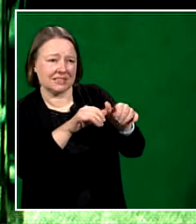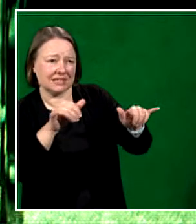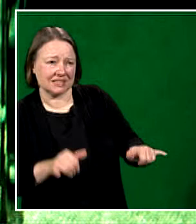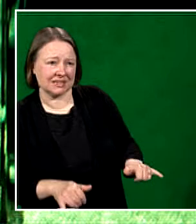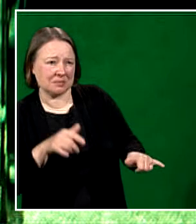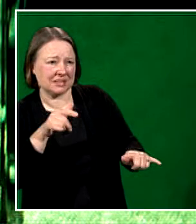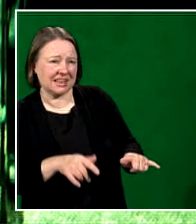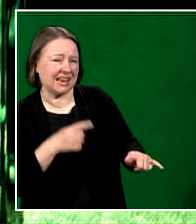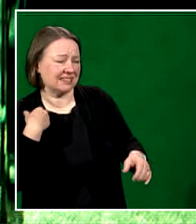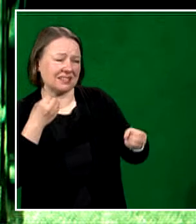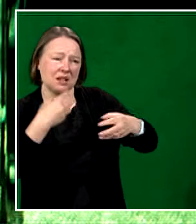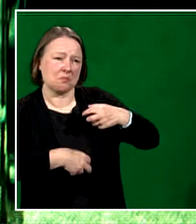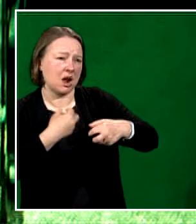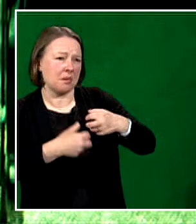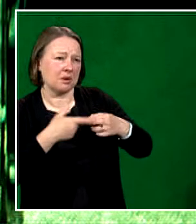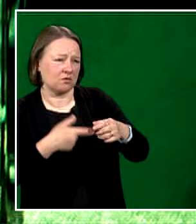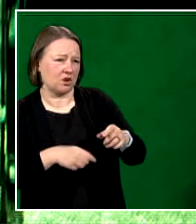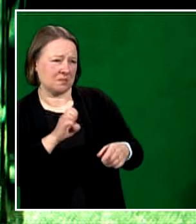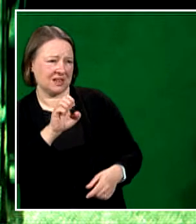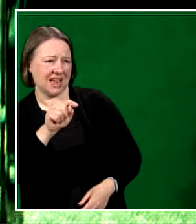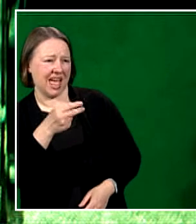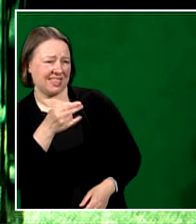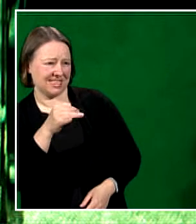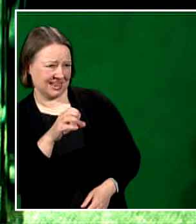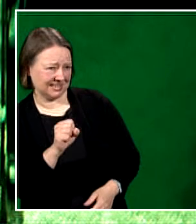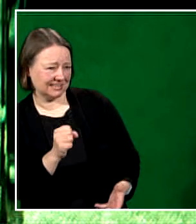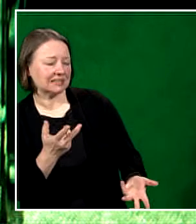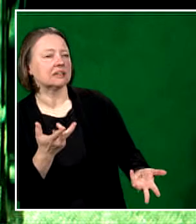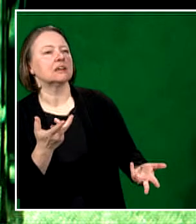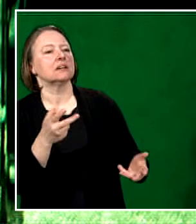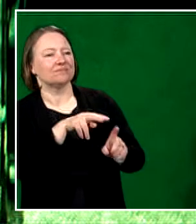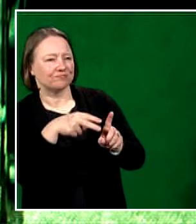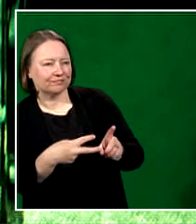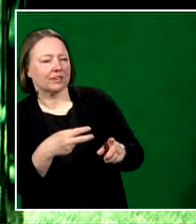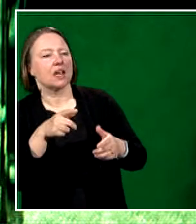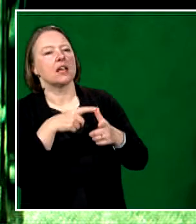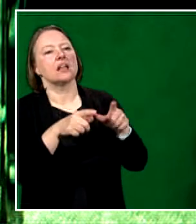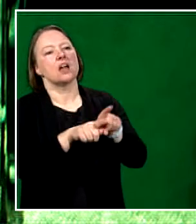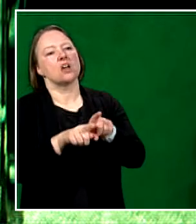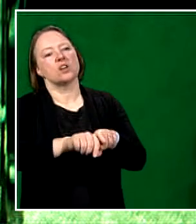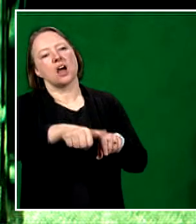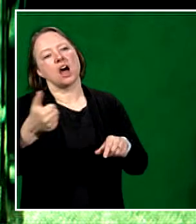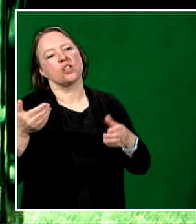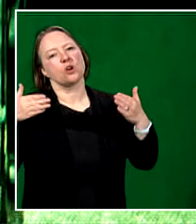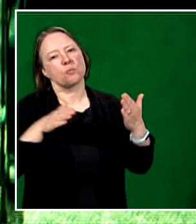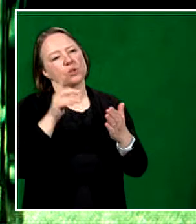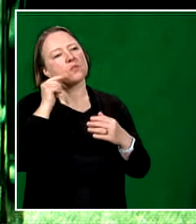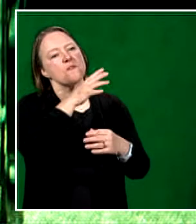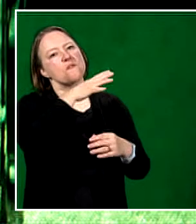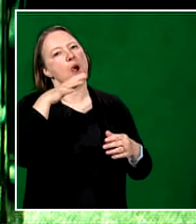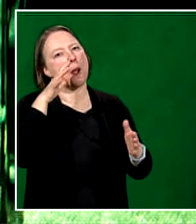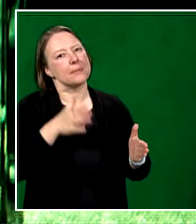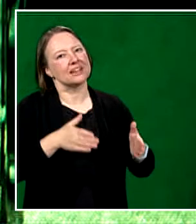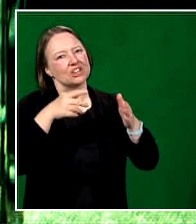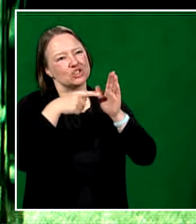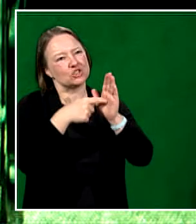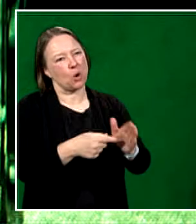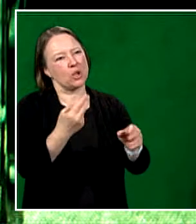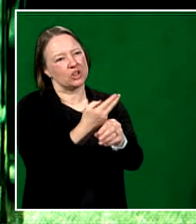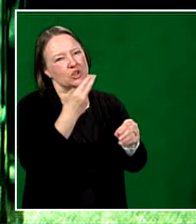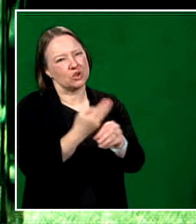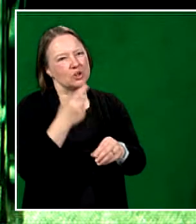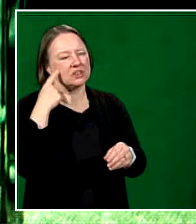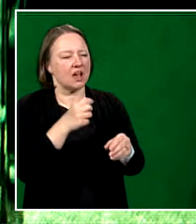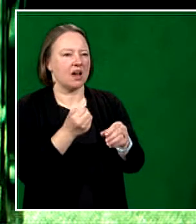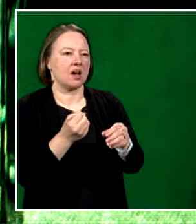fundamentally problematic from an ecological standpoint. And there are other approaches to farming that are showing that the use of perennials,